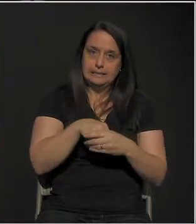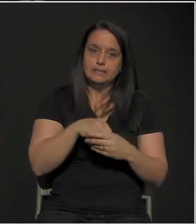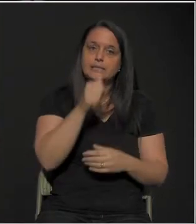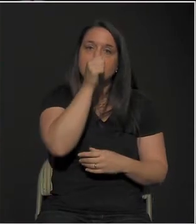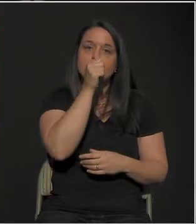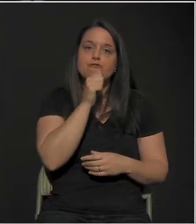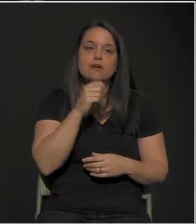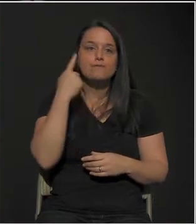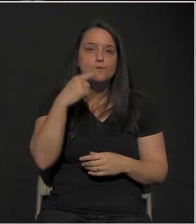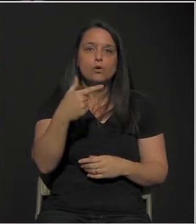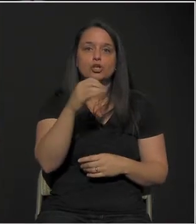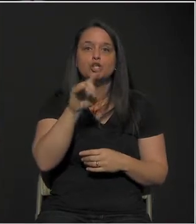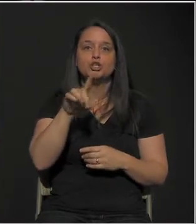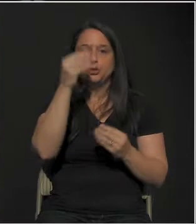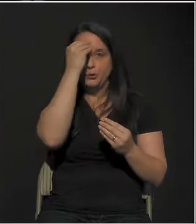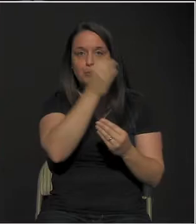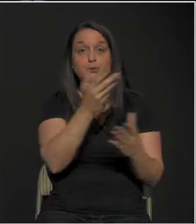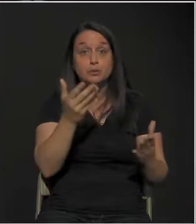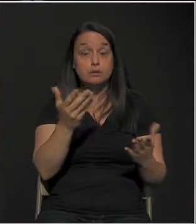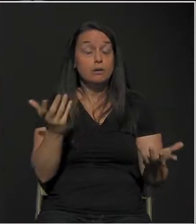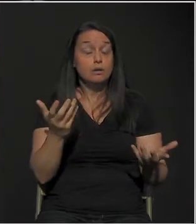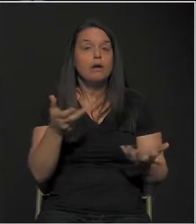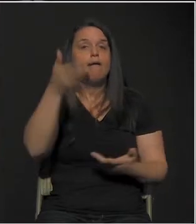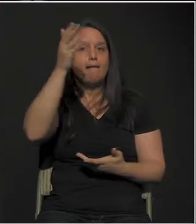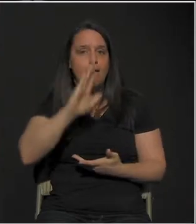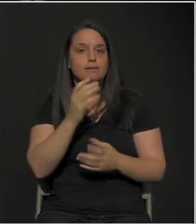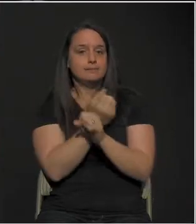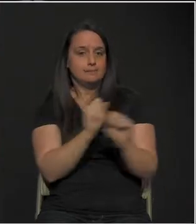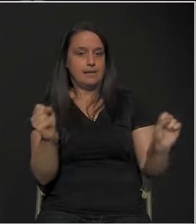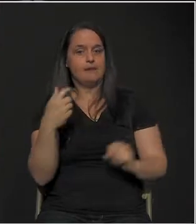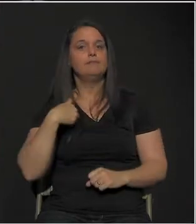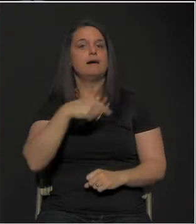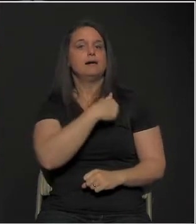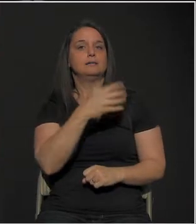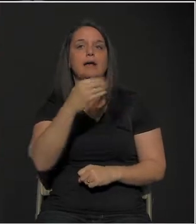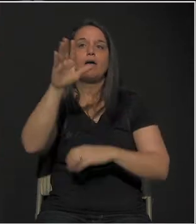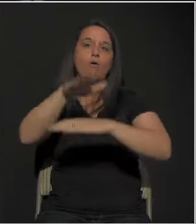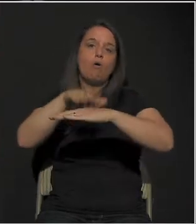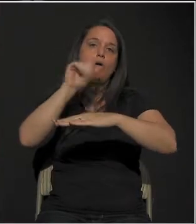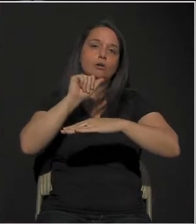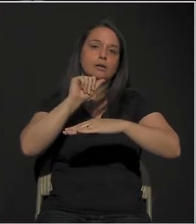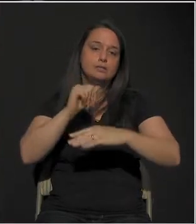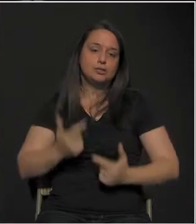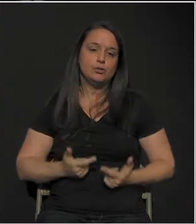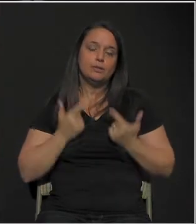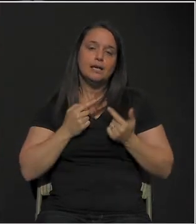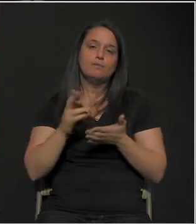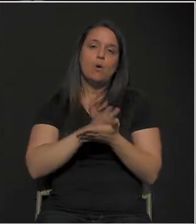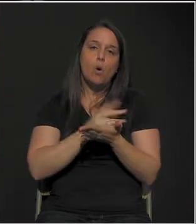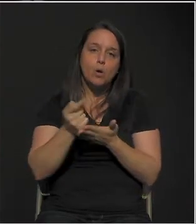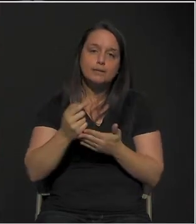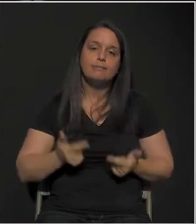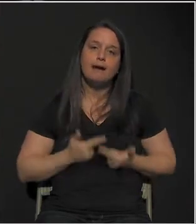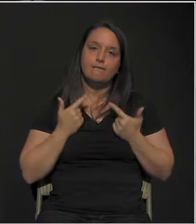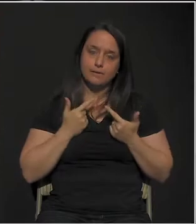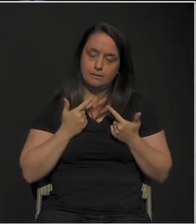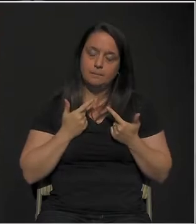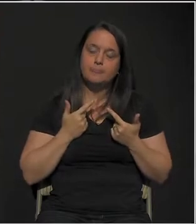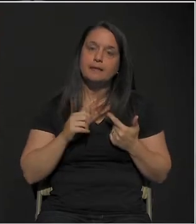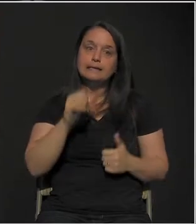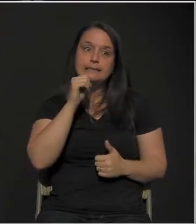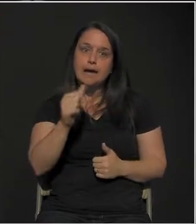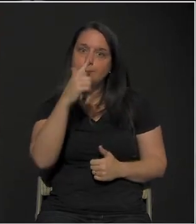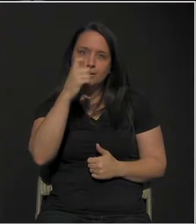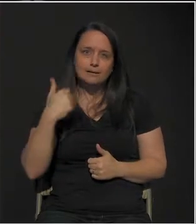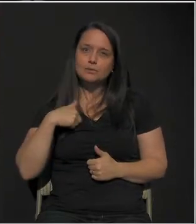good news. Here's the good news. God saved us and called us to live a holy life. He did this not because